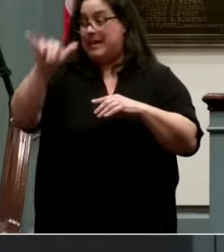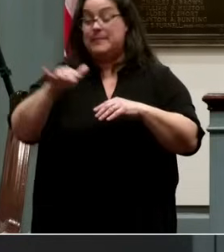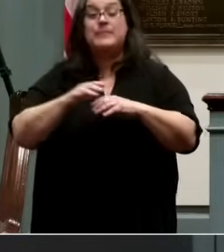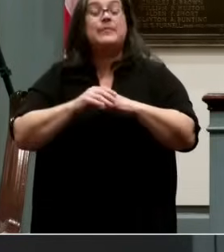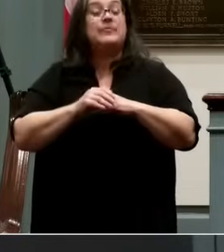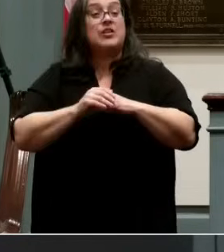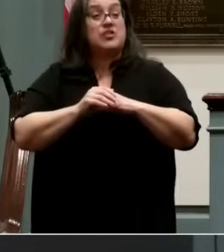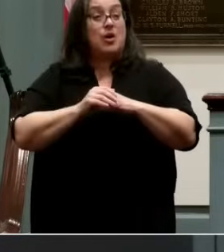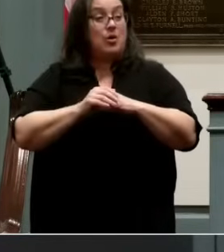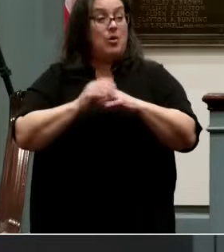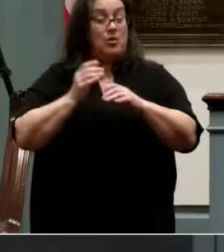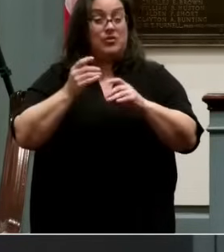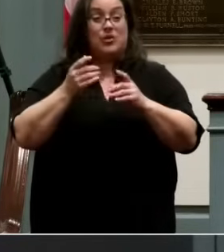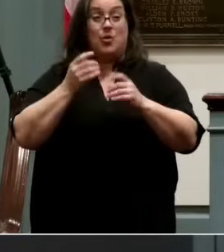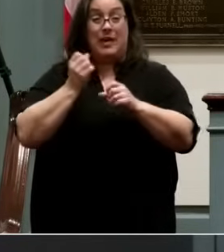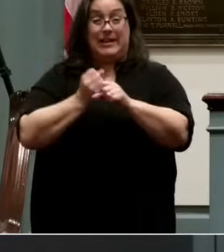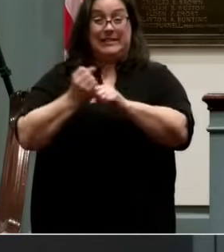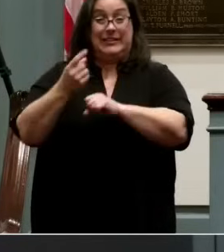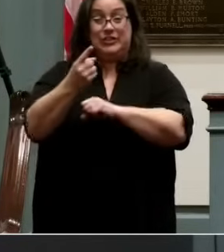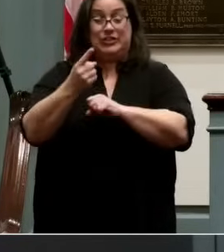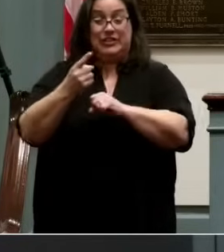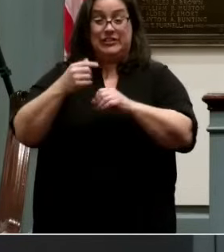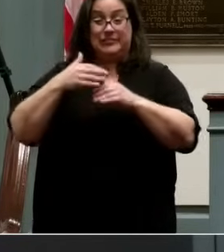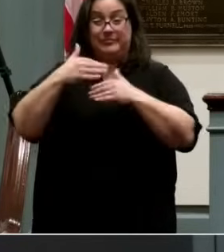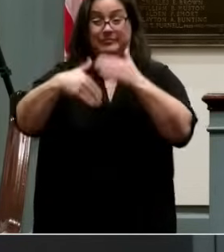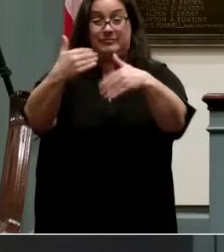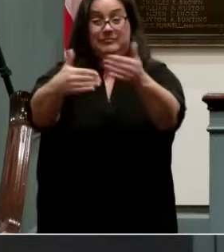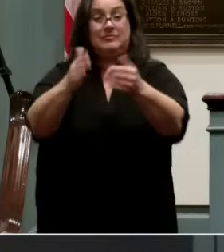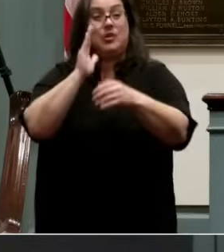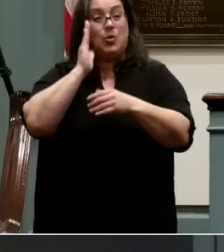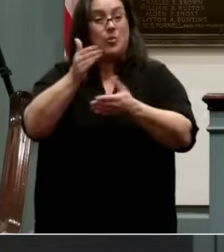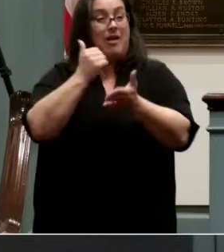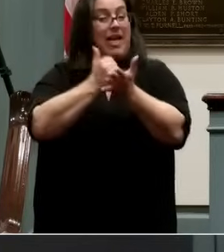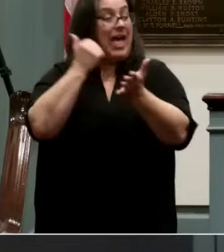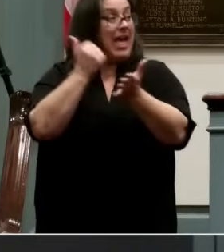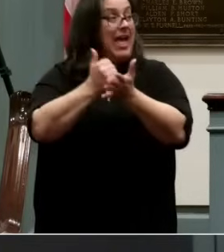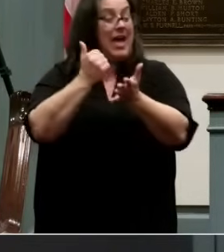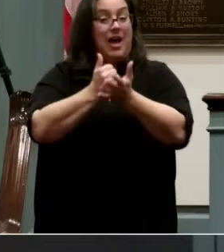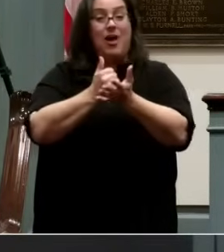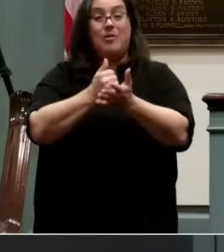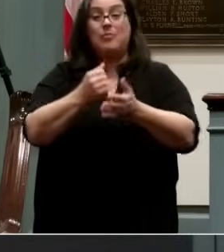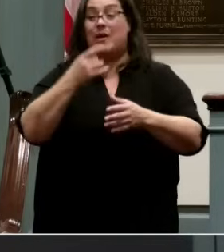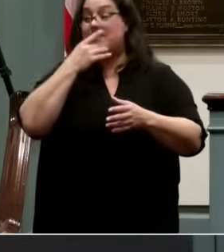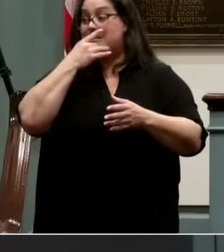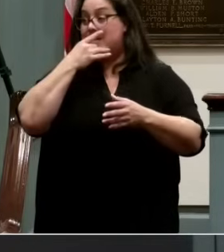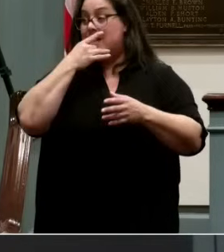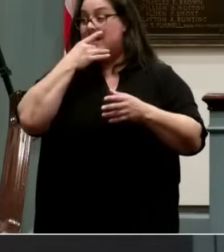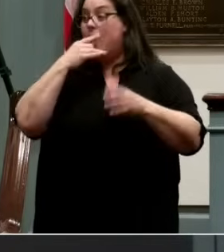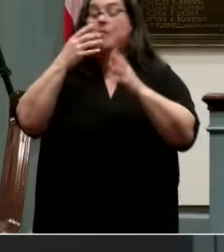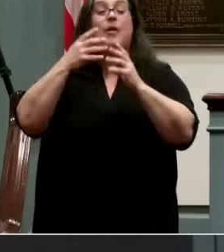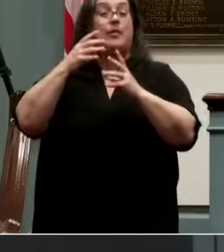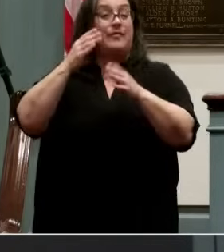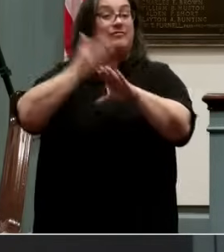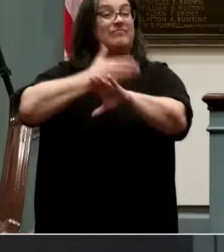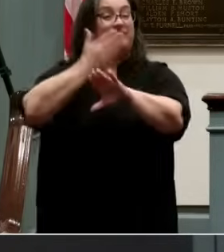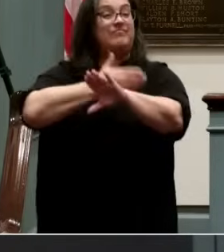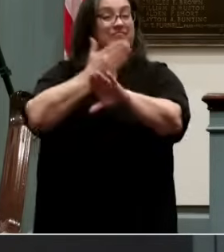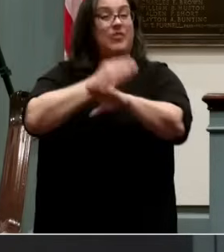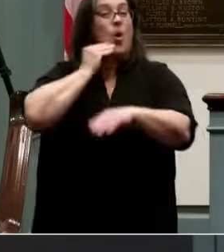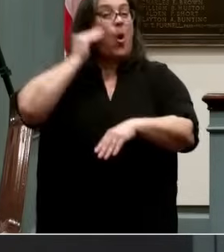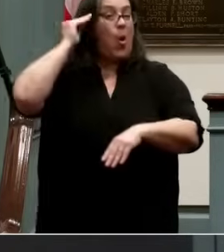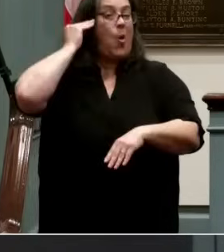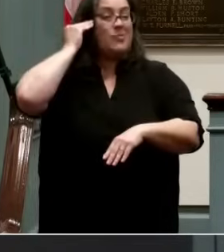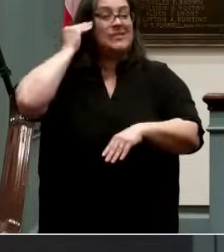ARPA funding will help rehabilitate blighted homes and properties on the east side of Wilmington. Working with Mayor Purzycki and